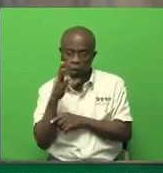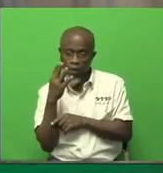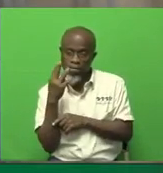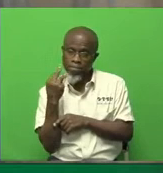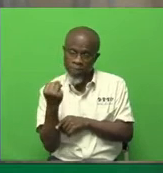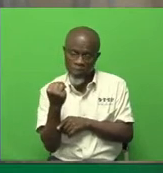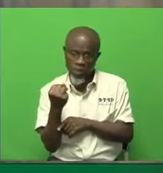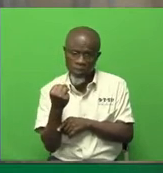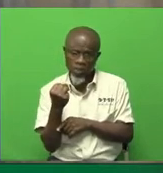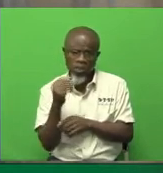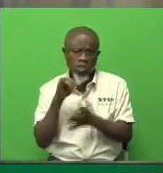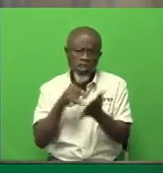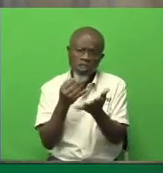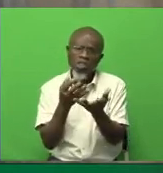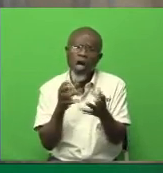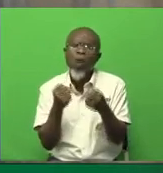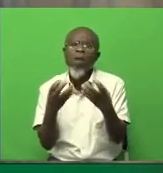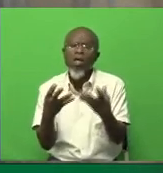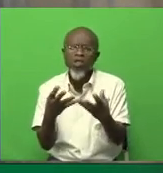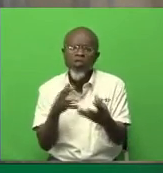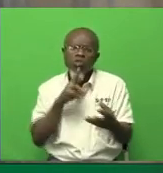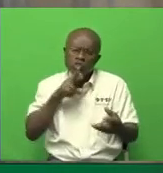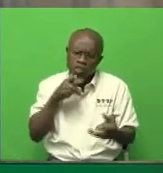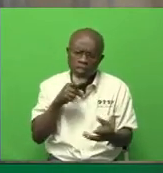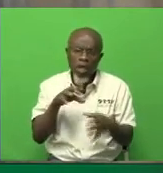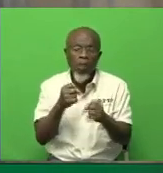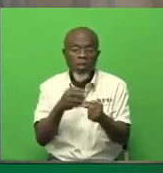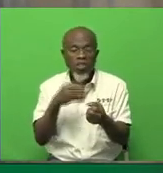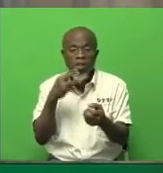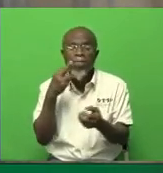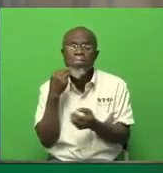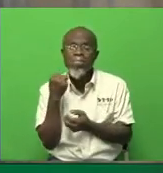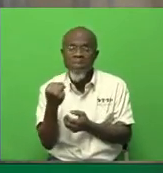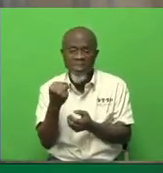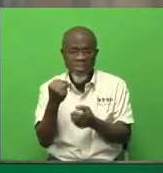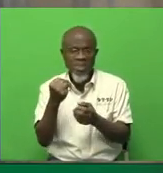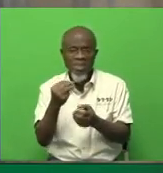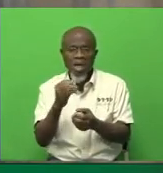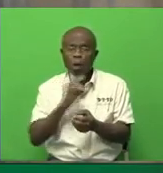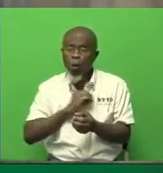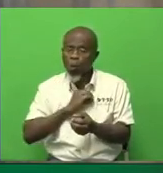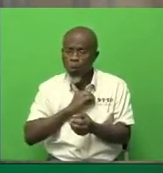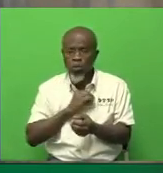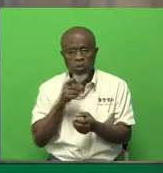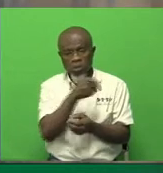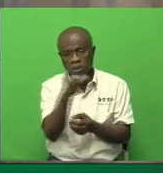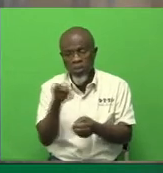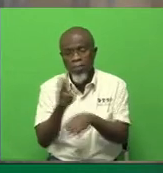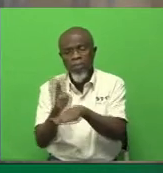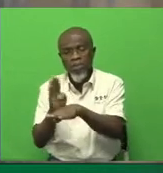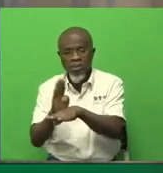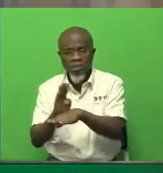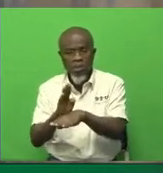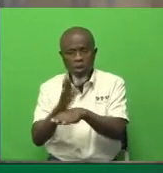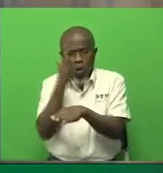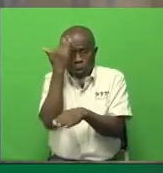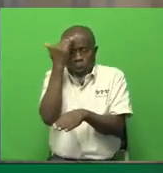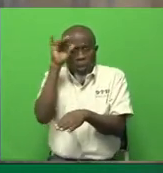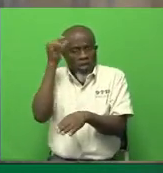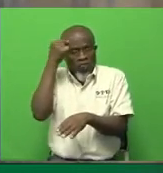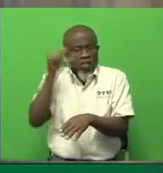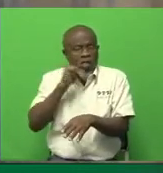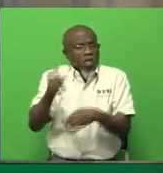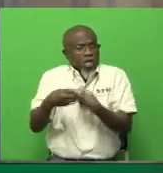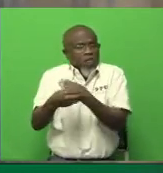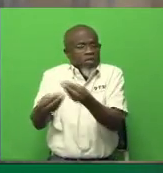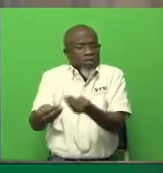just how much what is a Quantum how many more millions are owed to businesses why does the government refuse to give the people their money give them back their